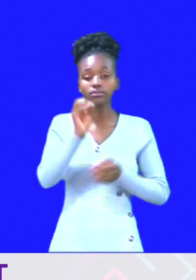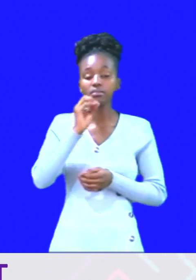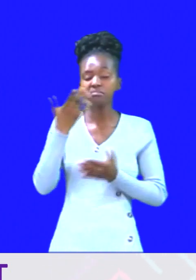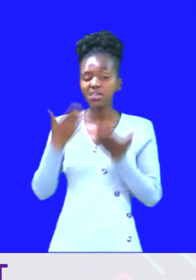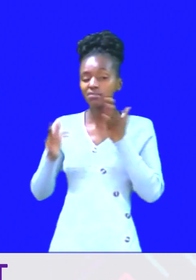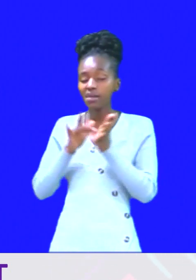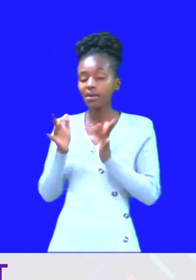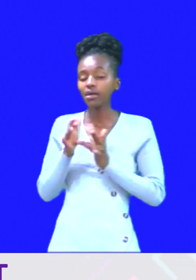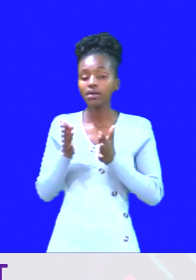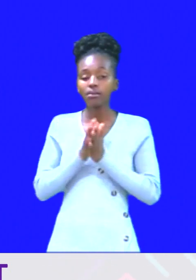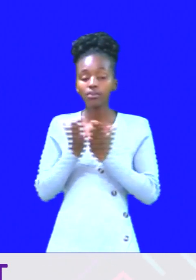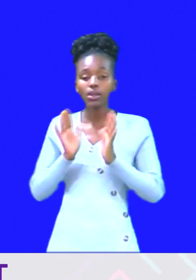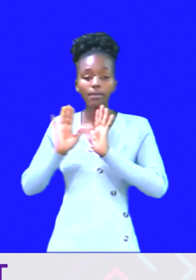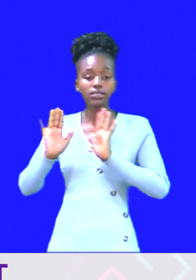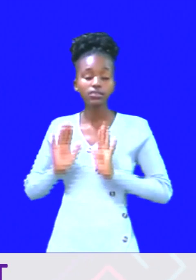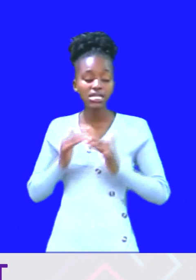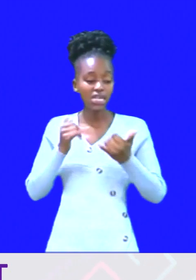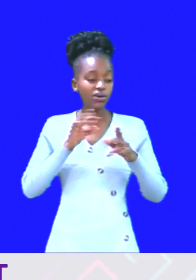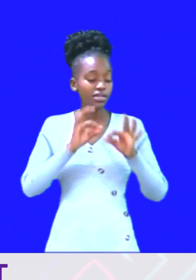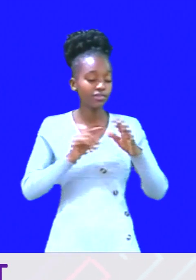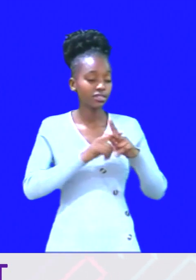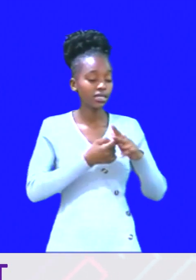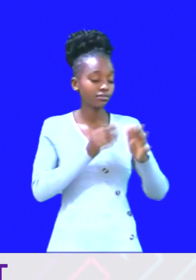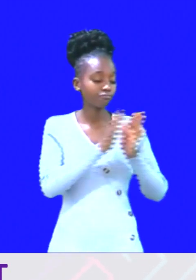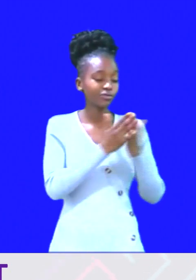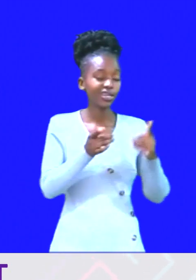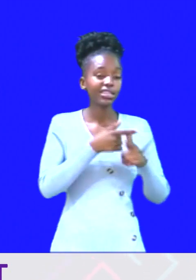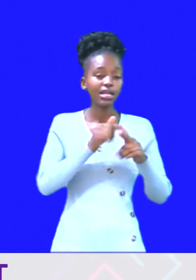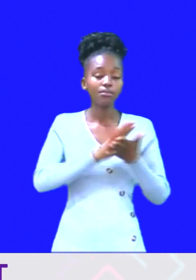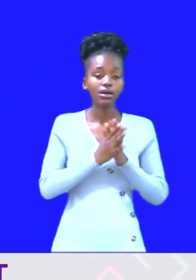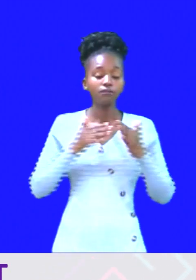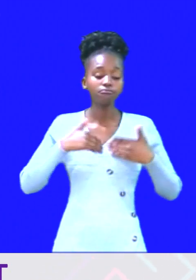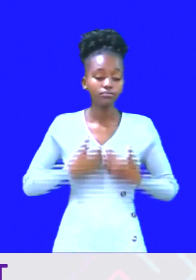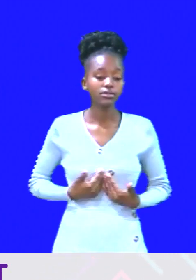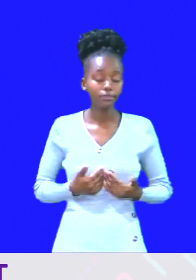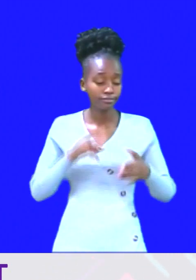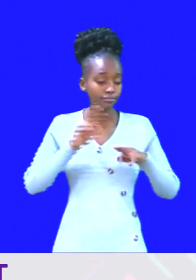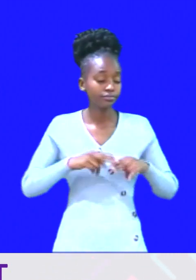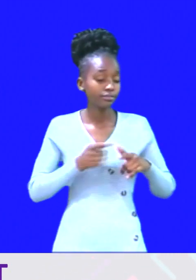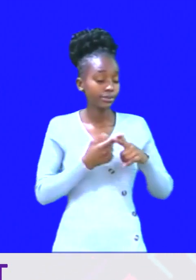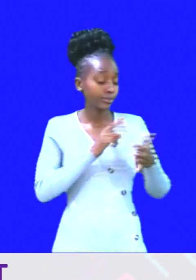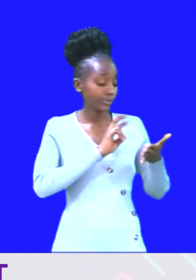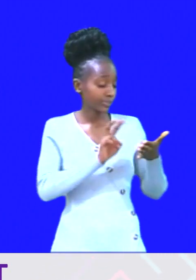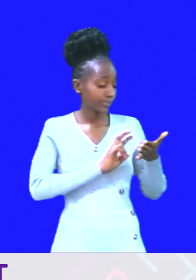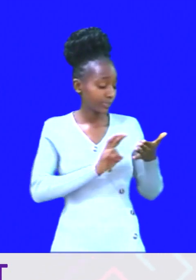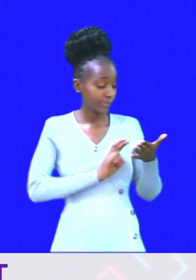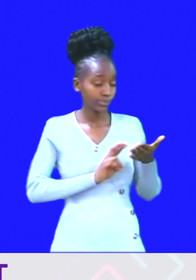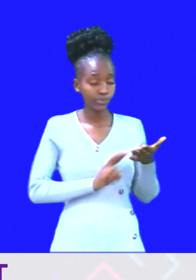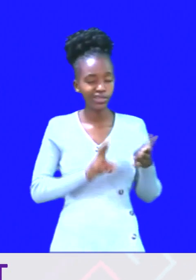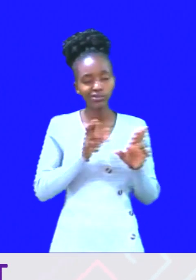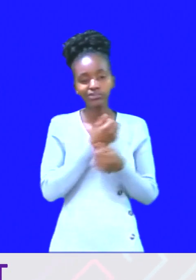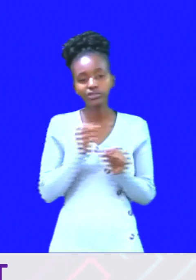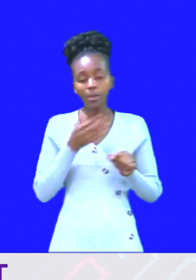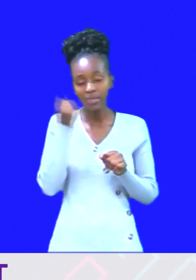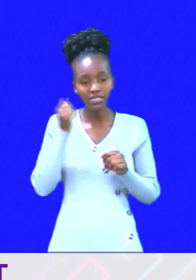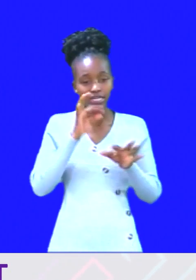Naanzanga kitabu. Nafika mahali and then nachokanga haraka kukaa one place. Nafitakanga, maybe heri ni watch kama